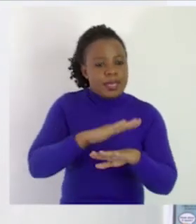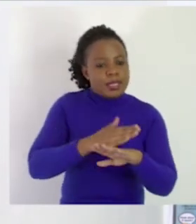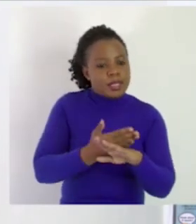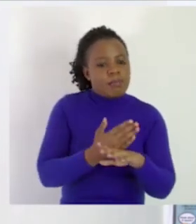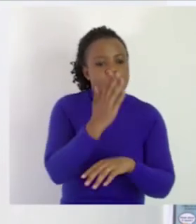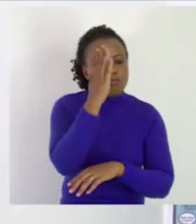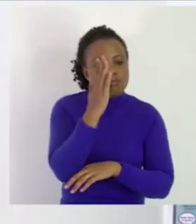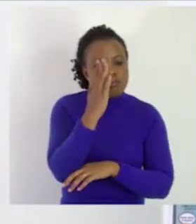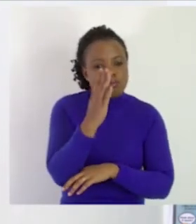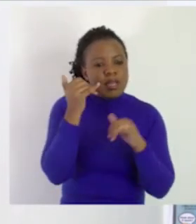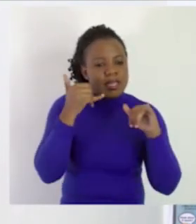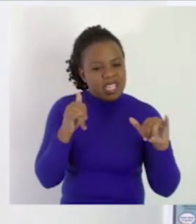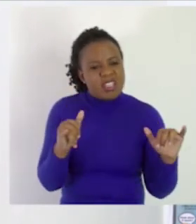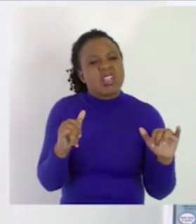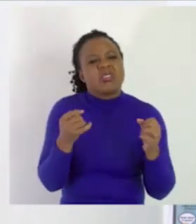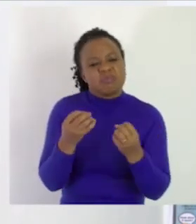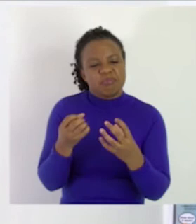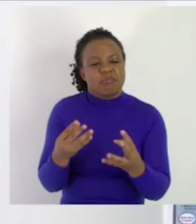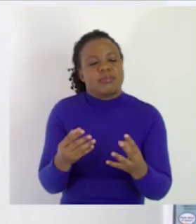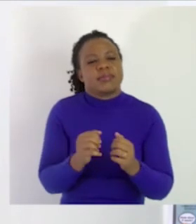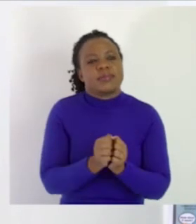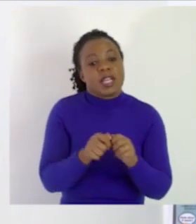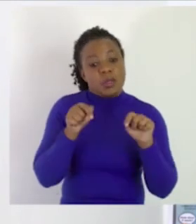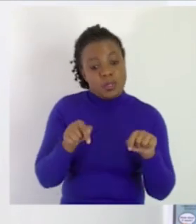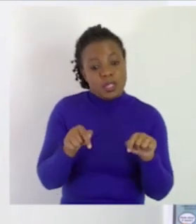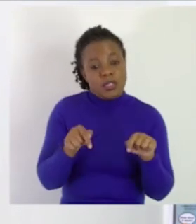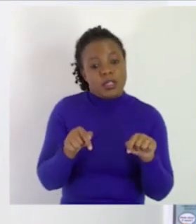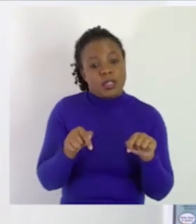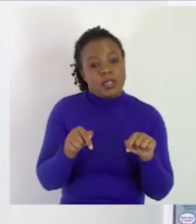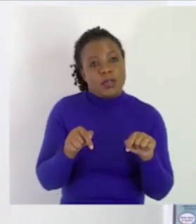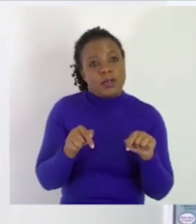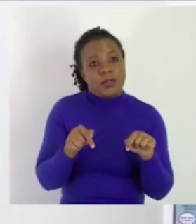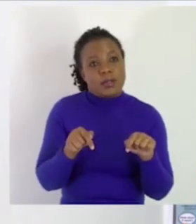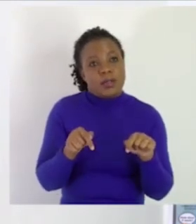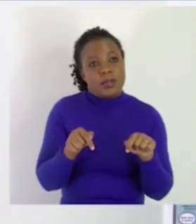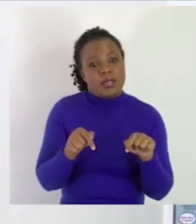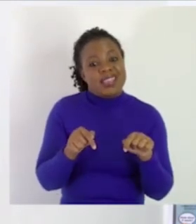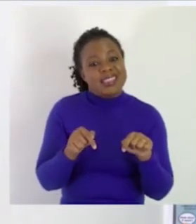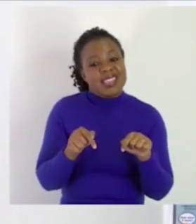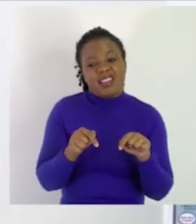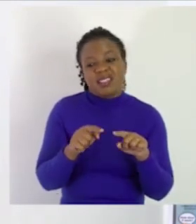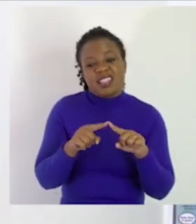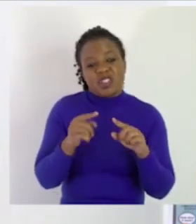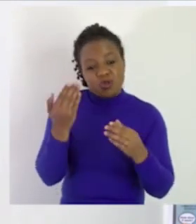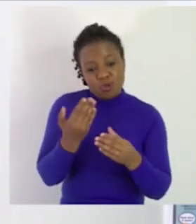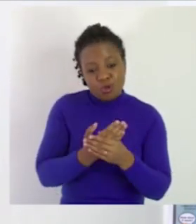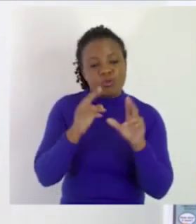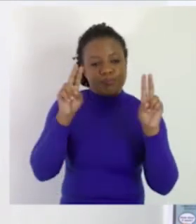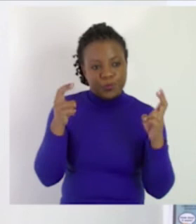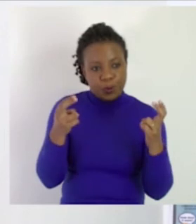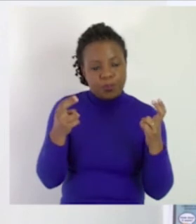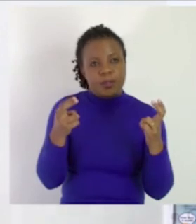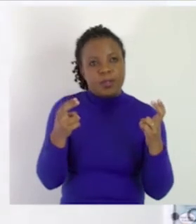tree, kettle, etc. Now, today, let us look at something a little bit different. If we